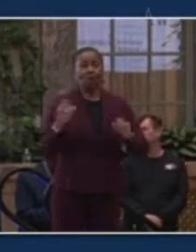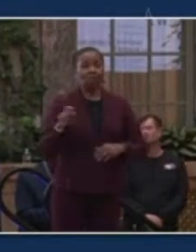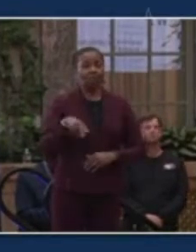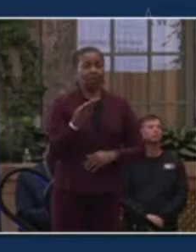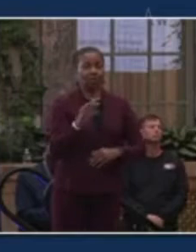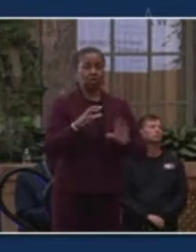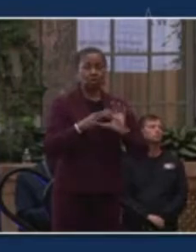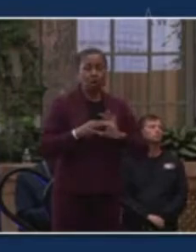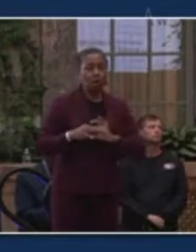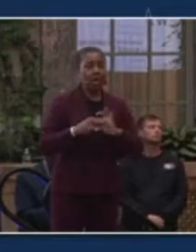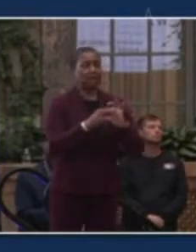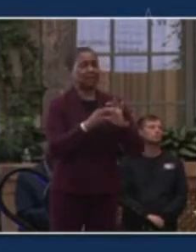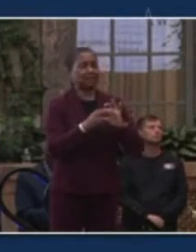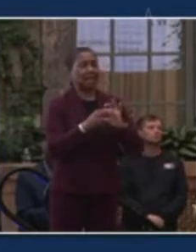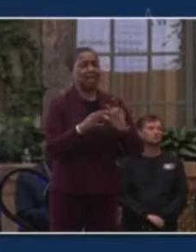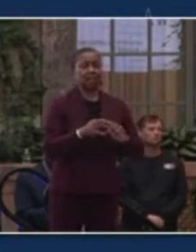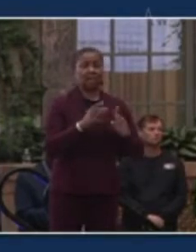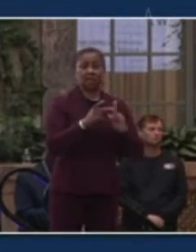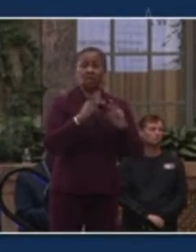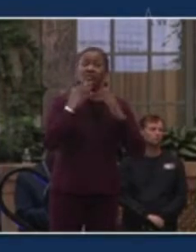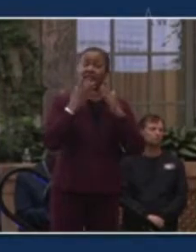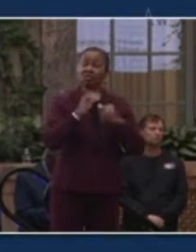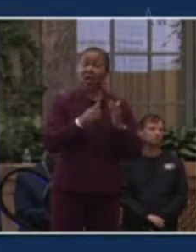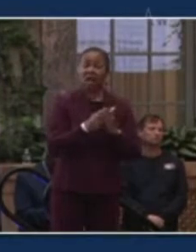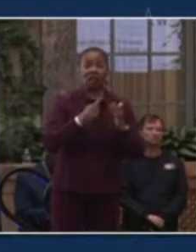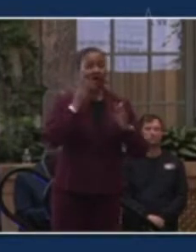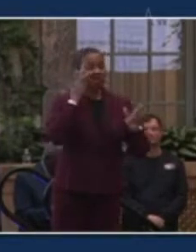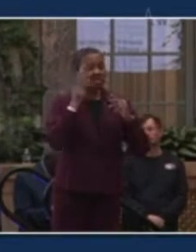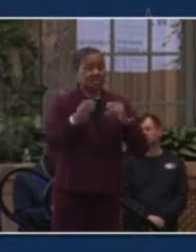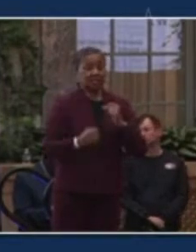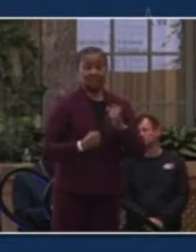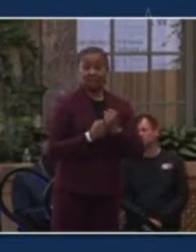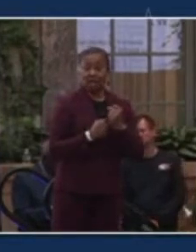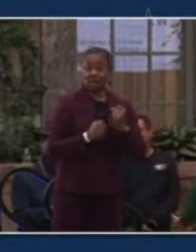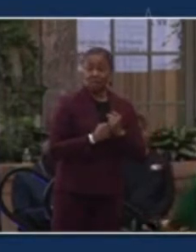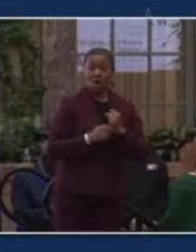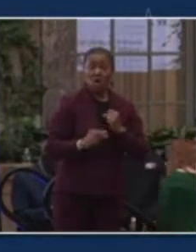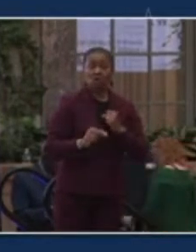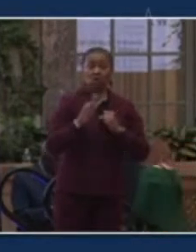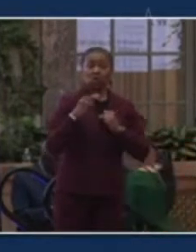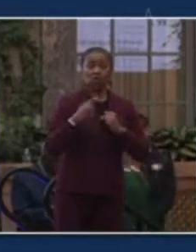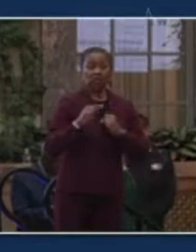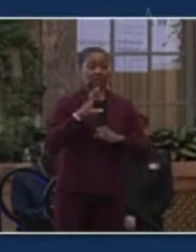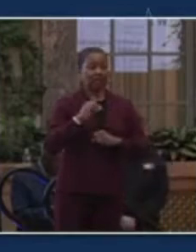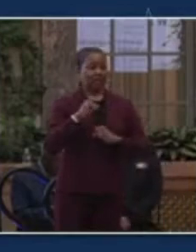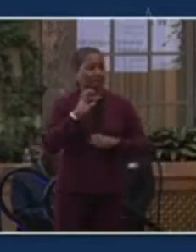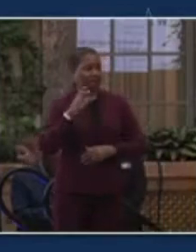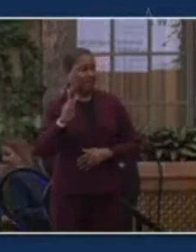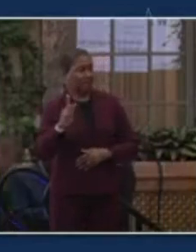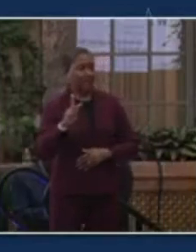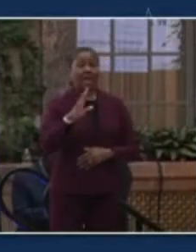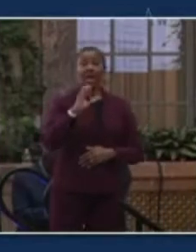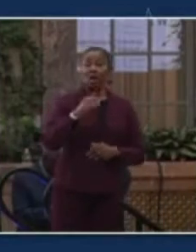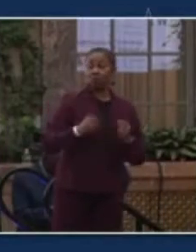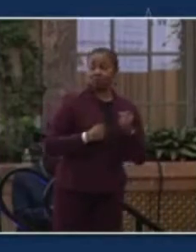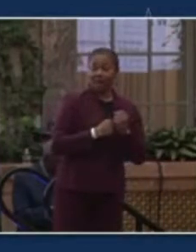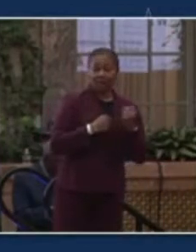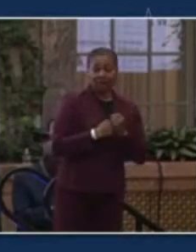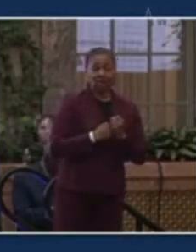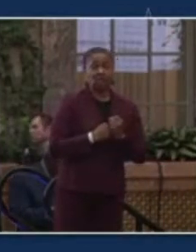Coalition. And a special thanks to our presenting sponsor, Northern Trust Company Bank, and